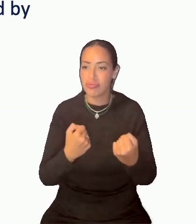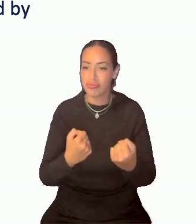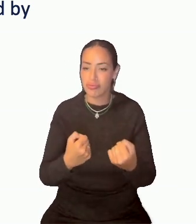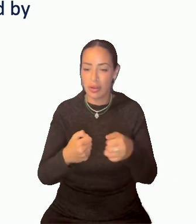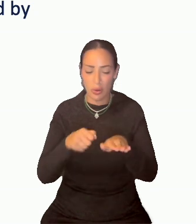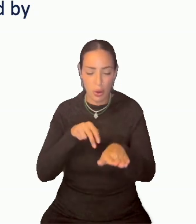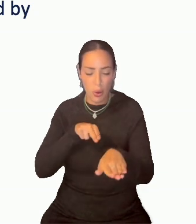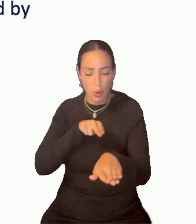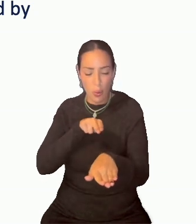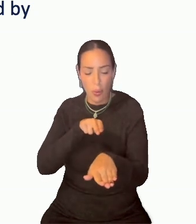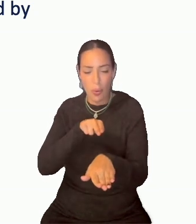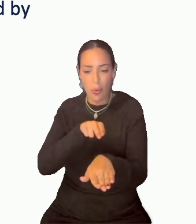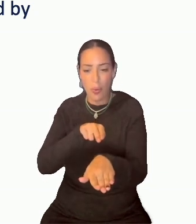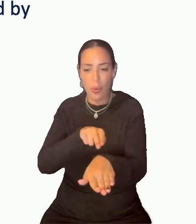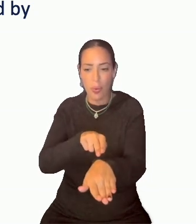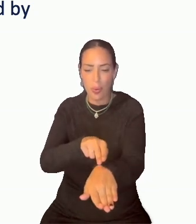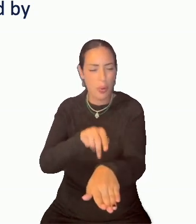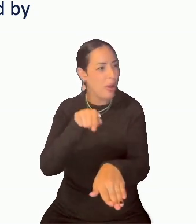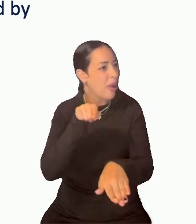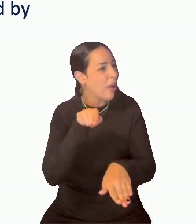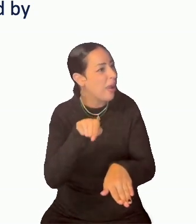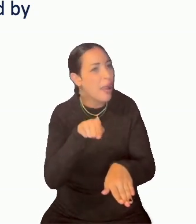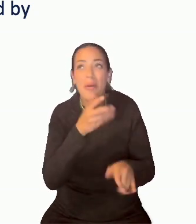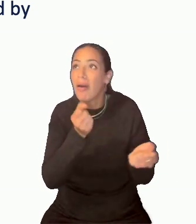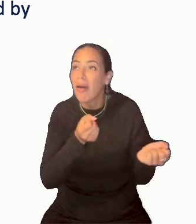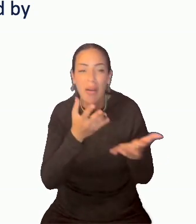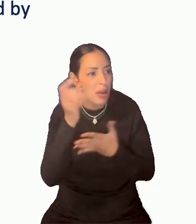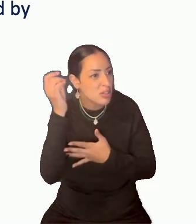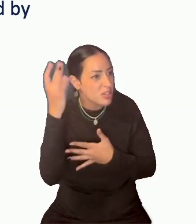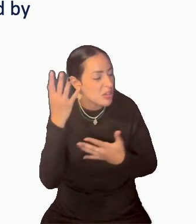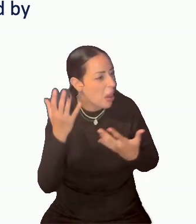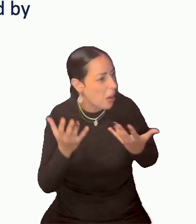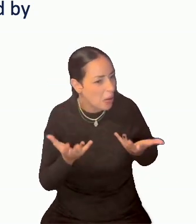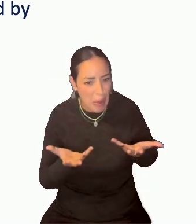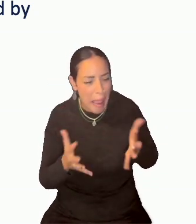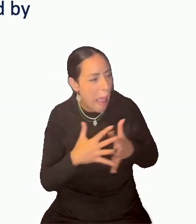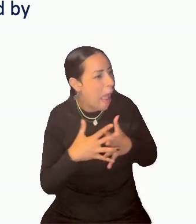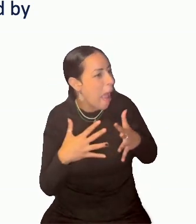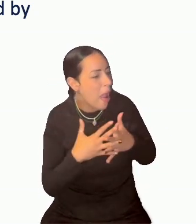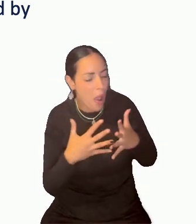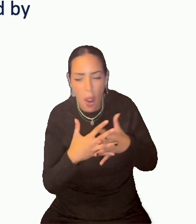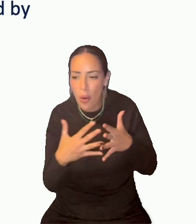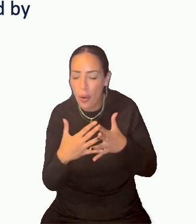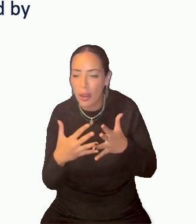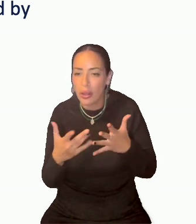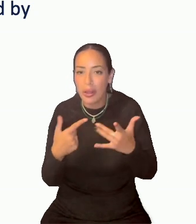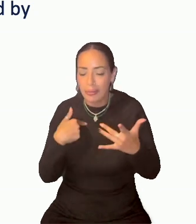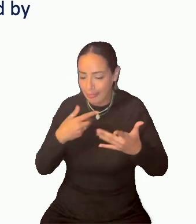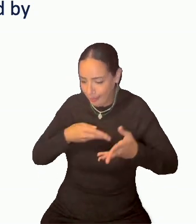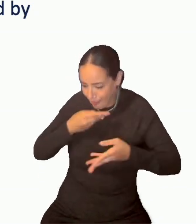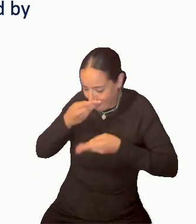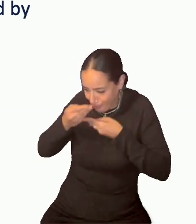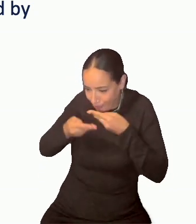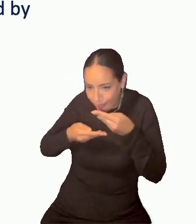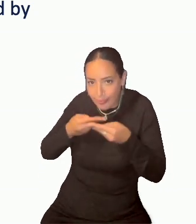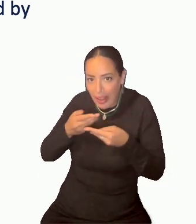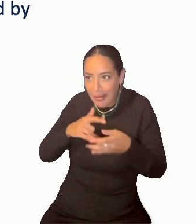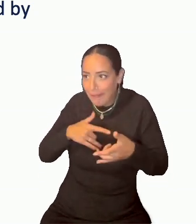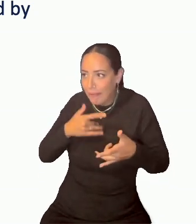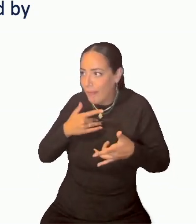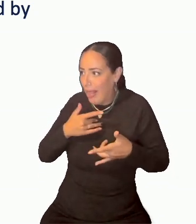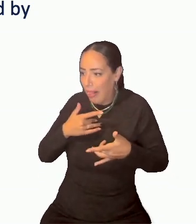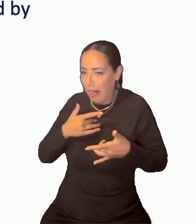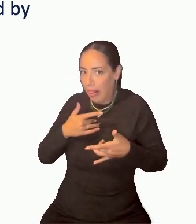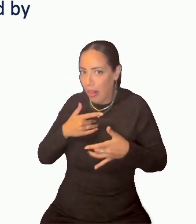that star. I ended up providing explanations that I didn't really feel qualified to offer, and perhaps most importantly, I